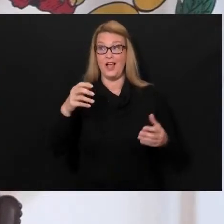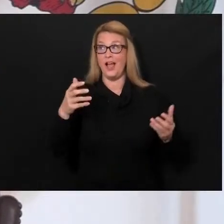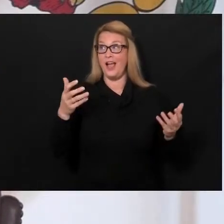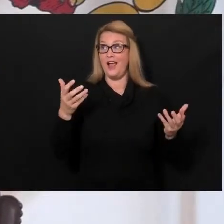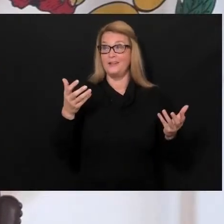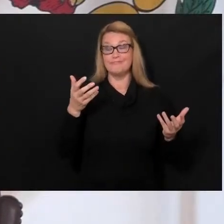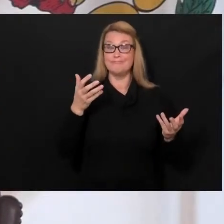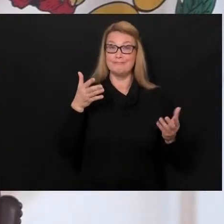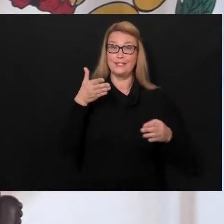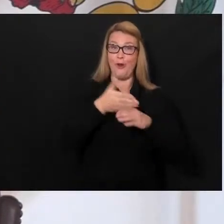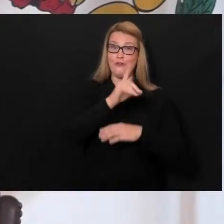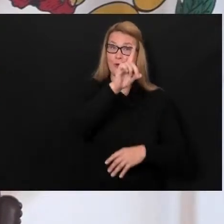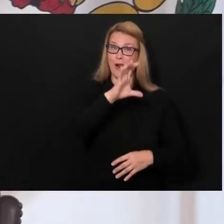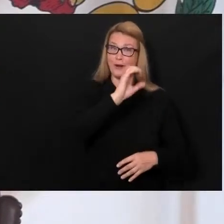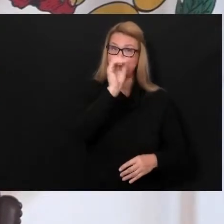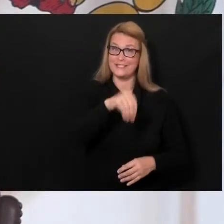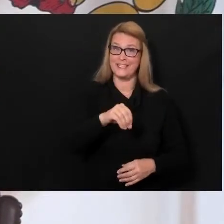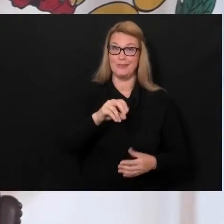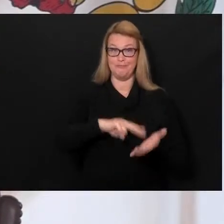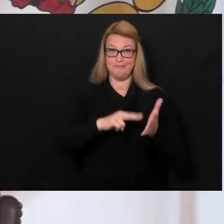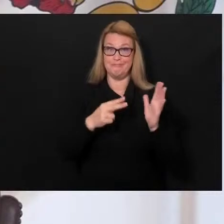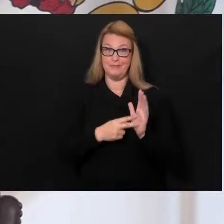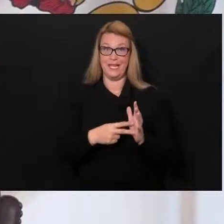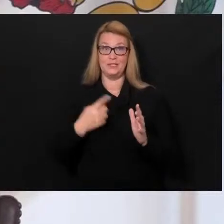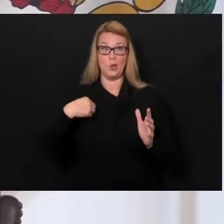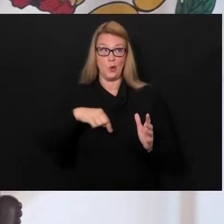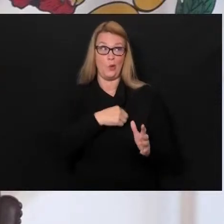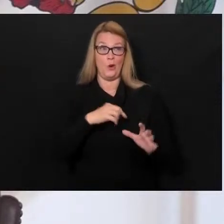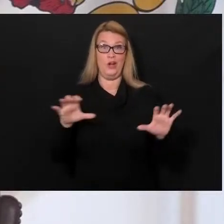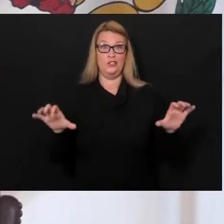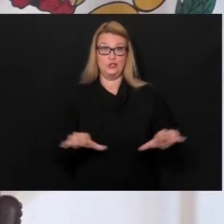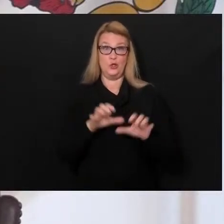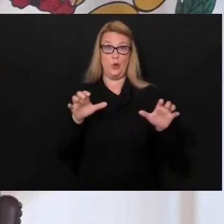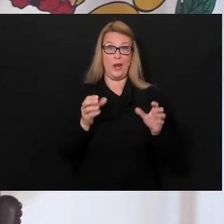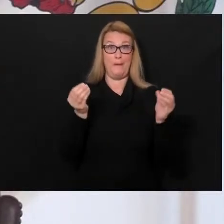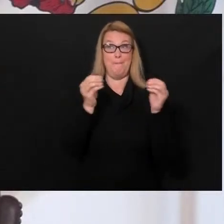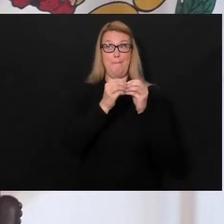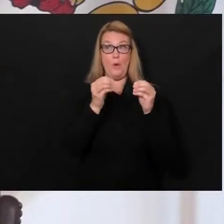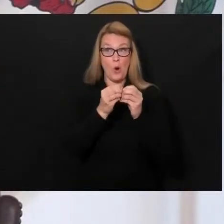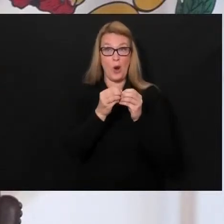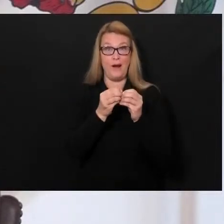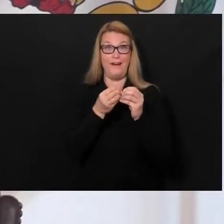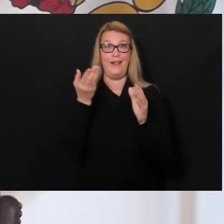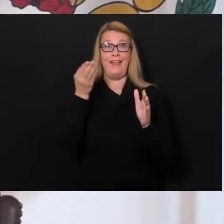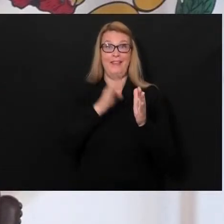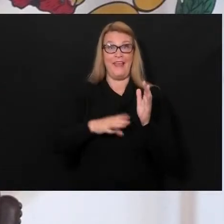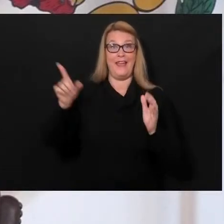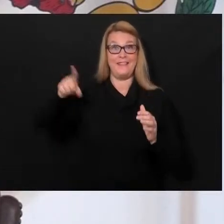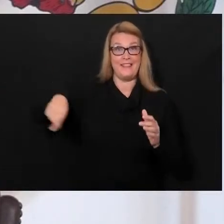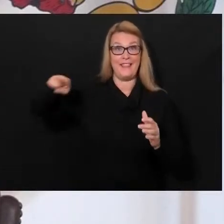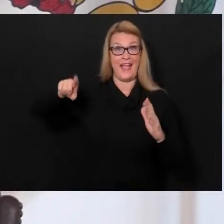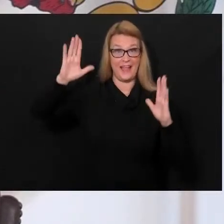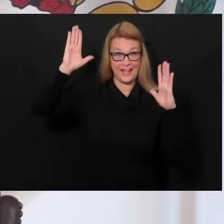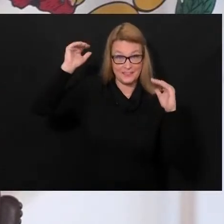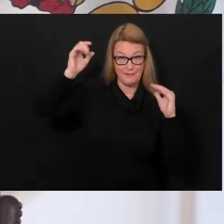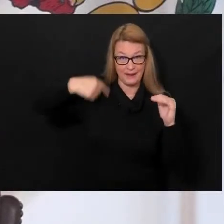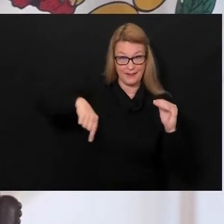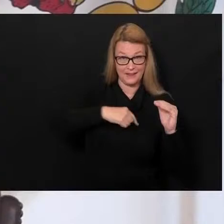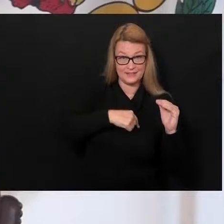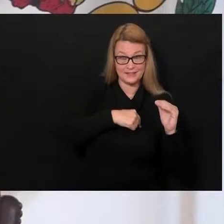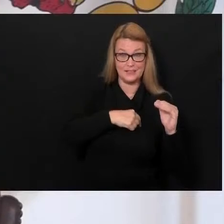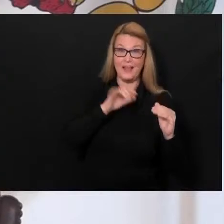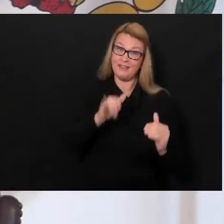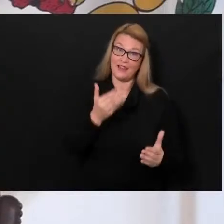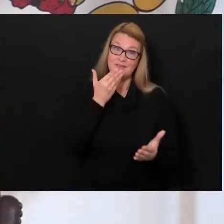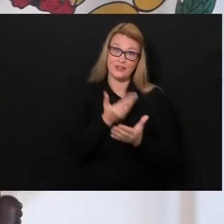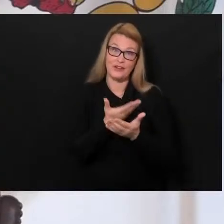got, and meaning we're getting more out of the squeal out of the pig than you can imagine. And that's really good